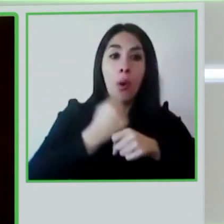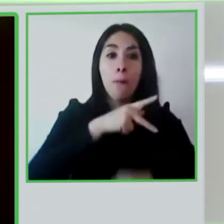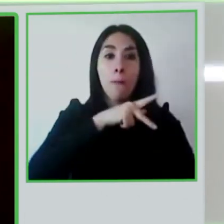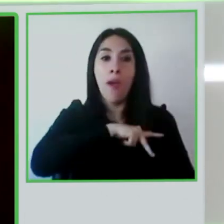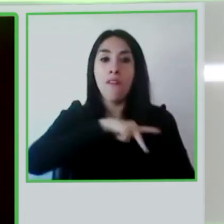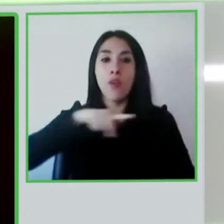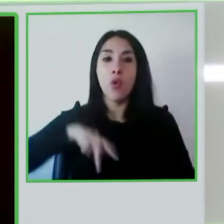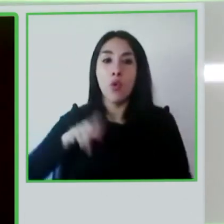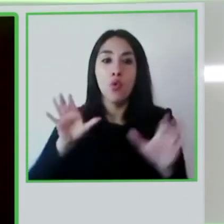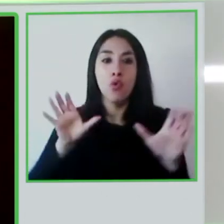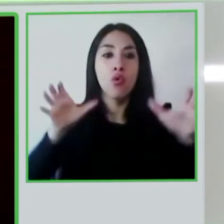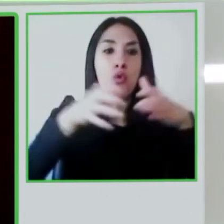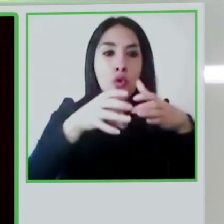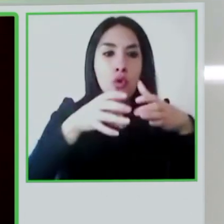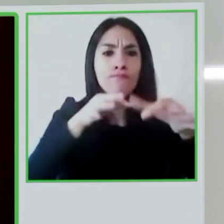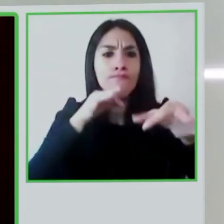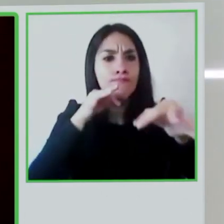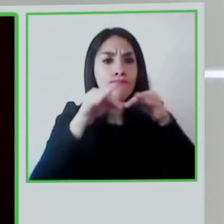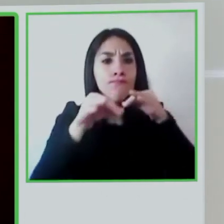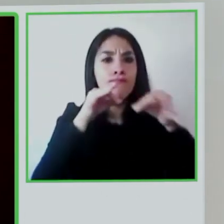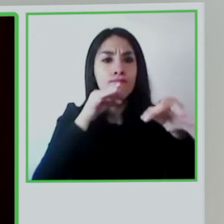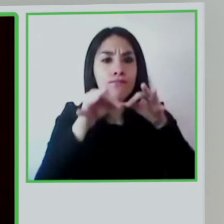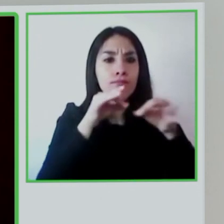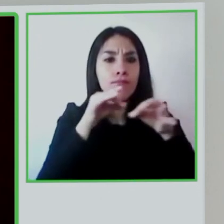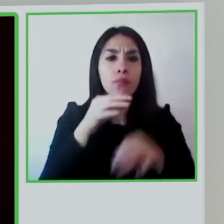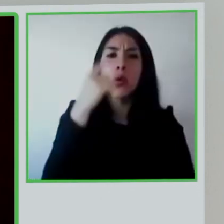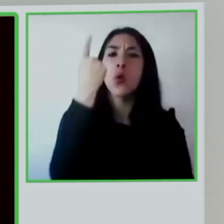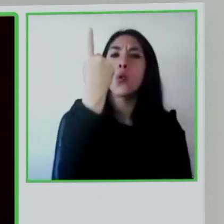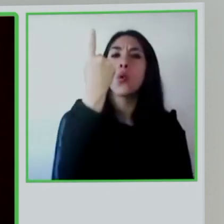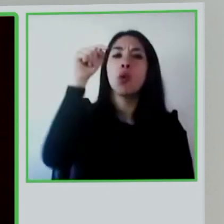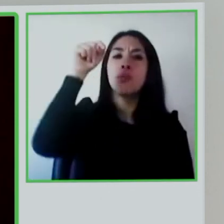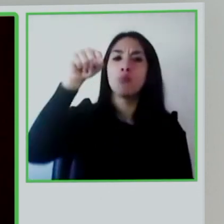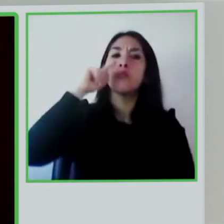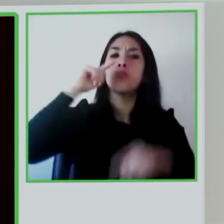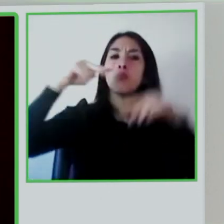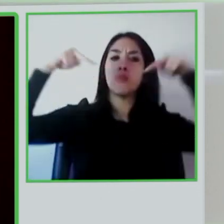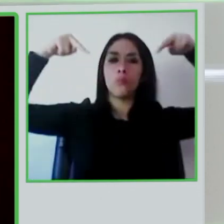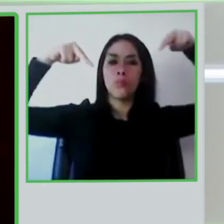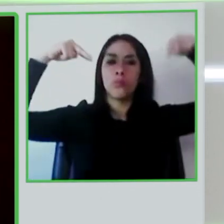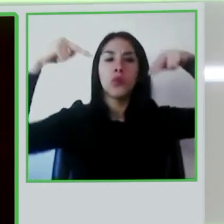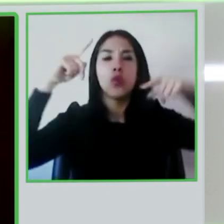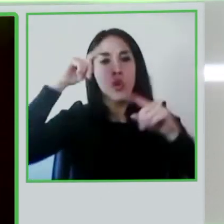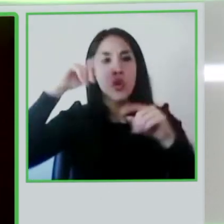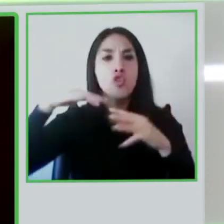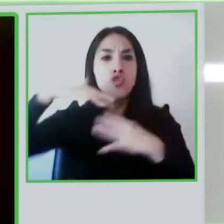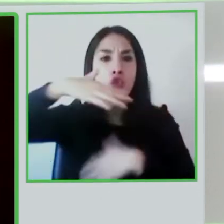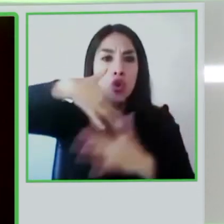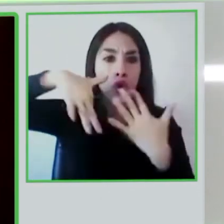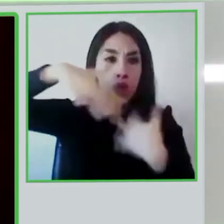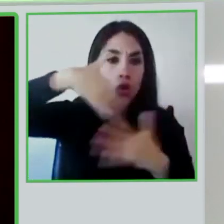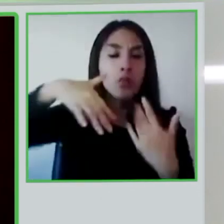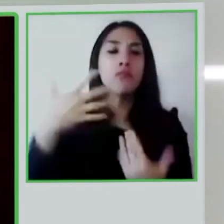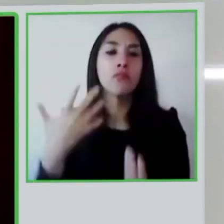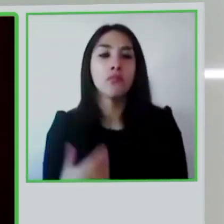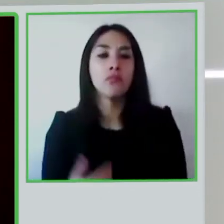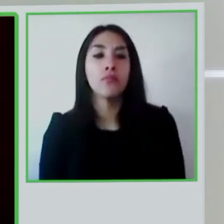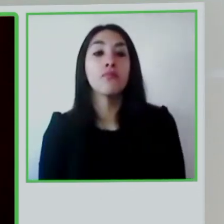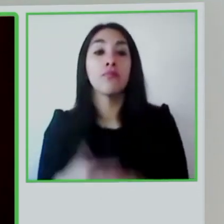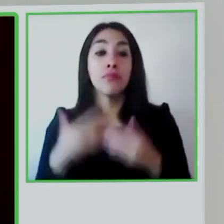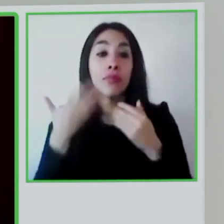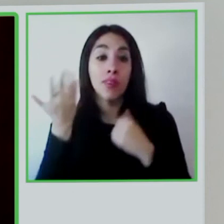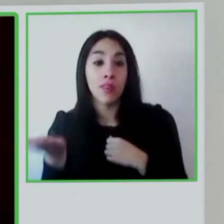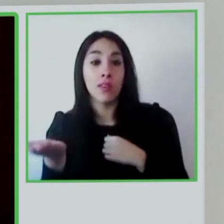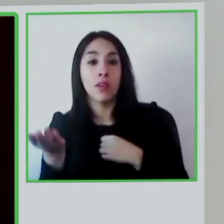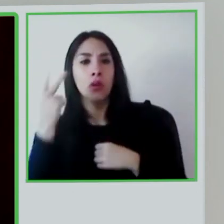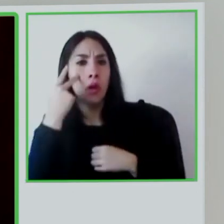is that employers do not generalize people with disabilities, but the sector with disabilities is